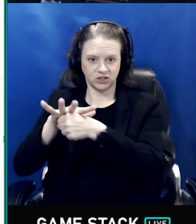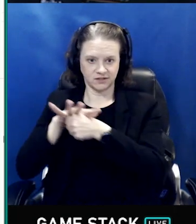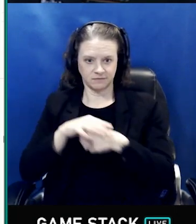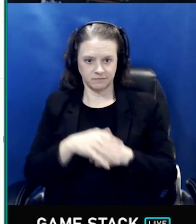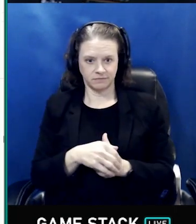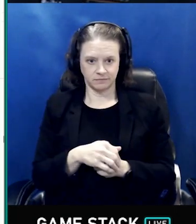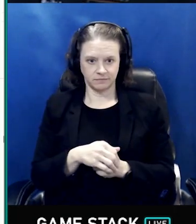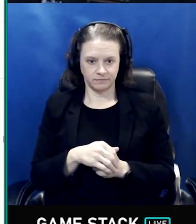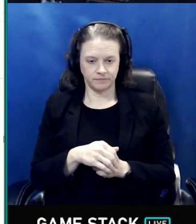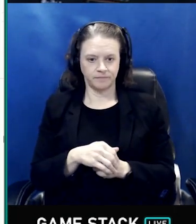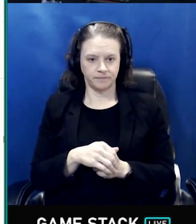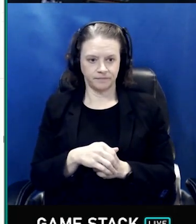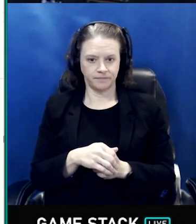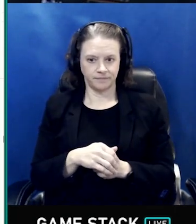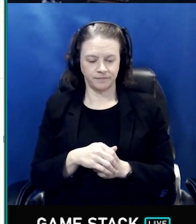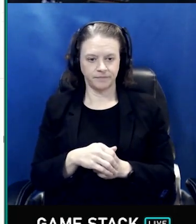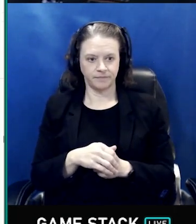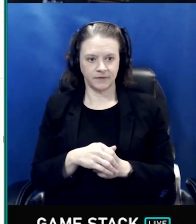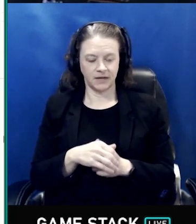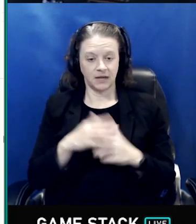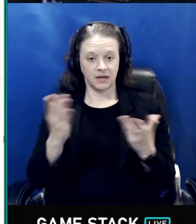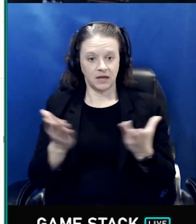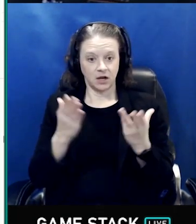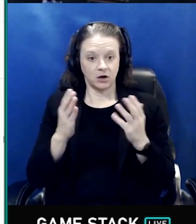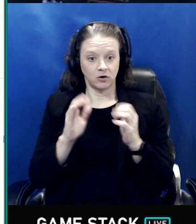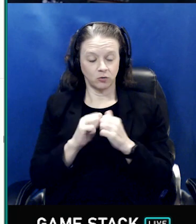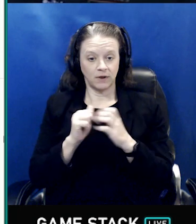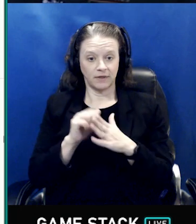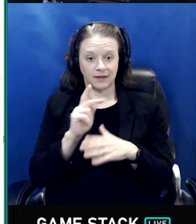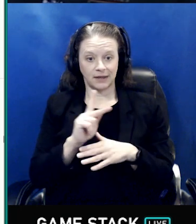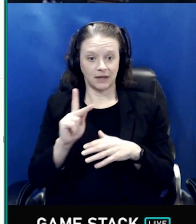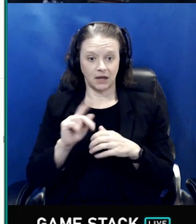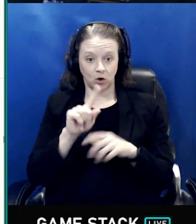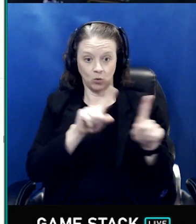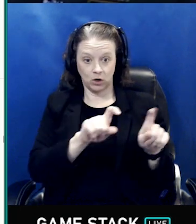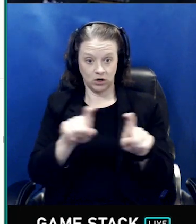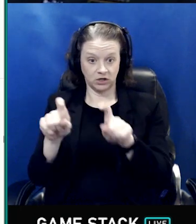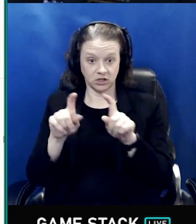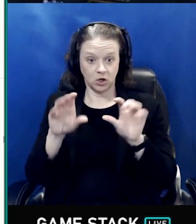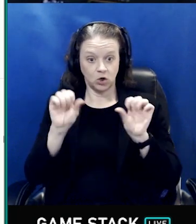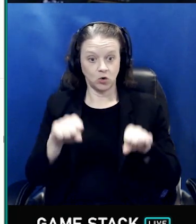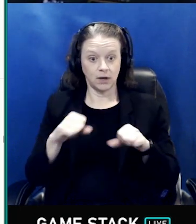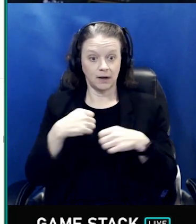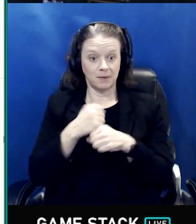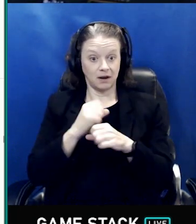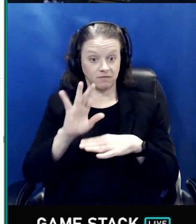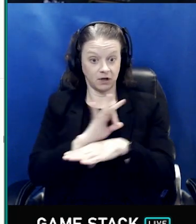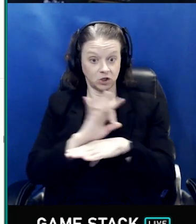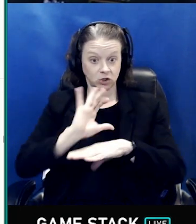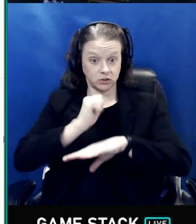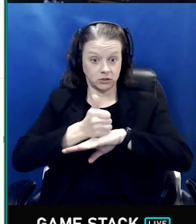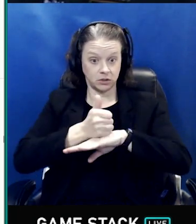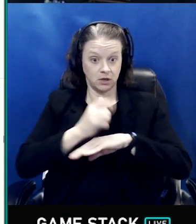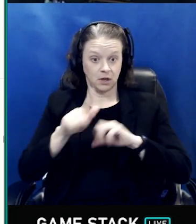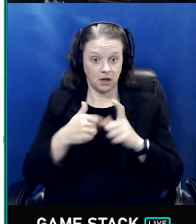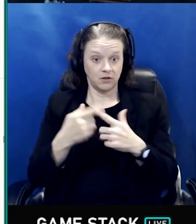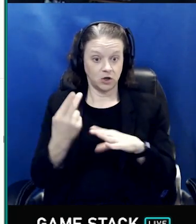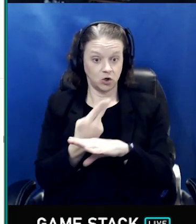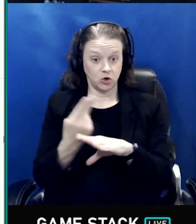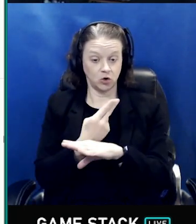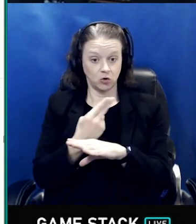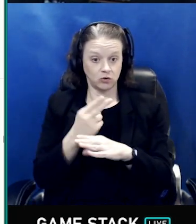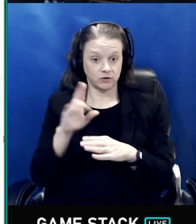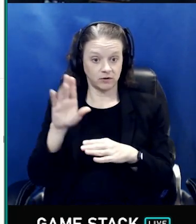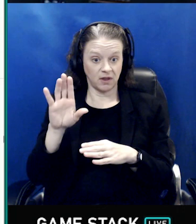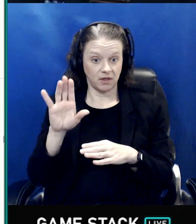And if you are not so familiar with the KQL queries, then you can make a function and use that. Users can use